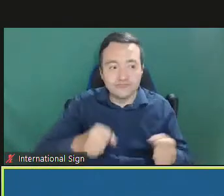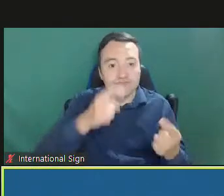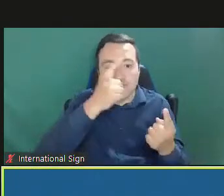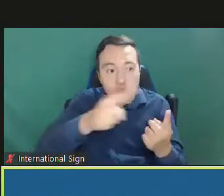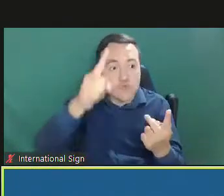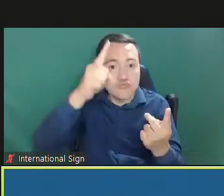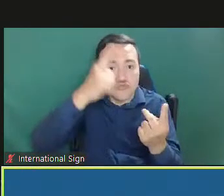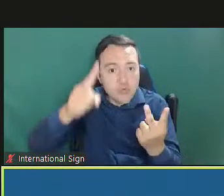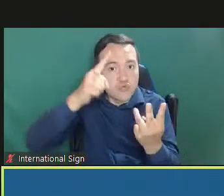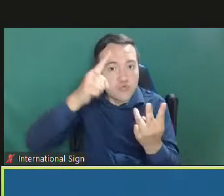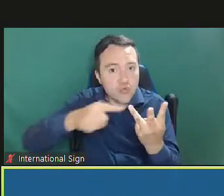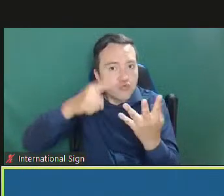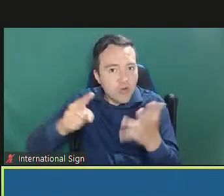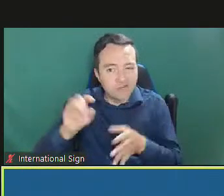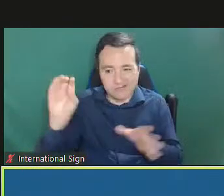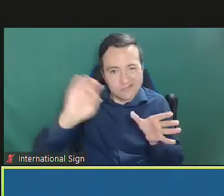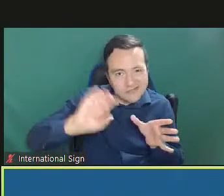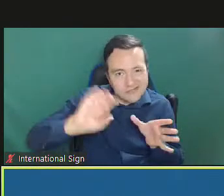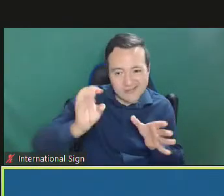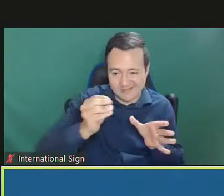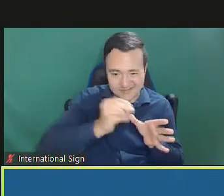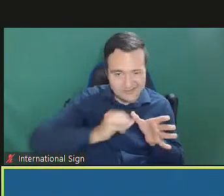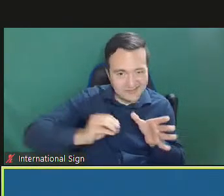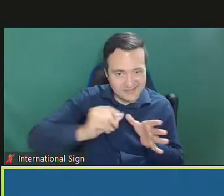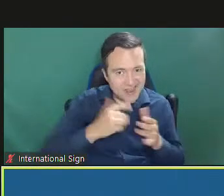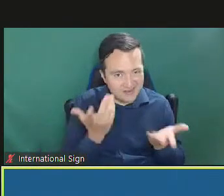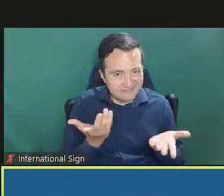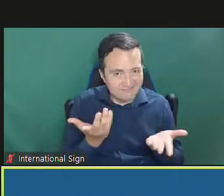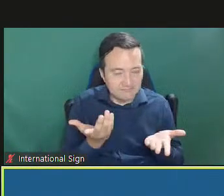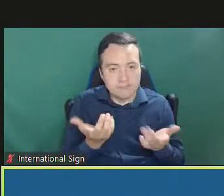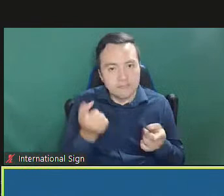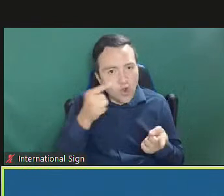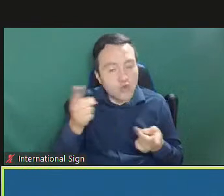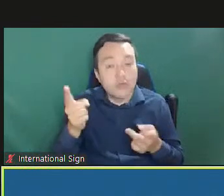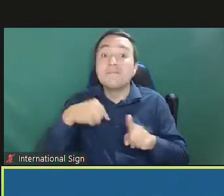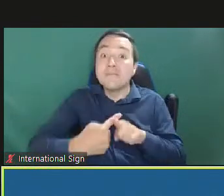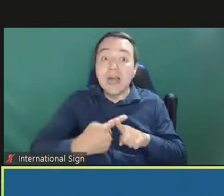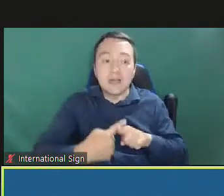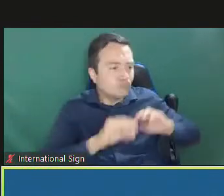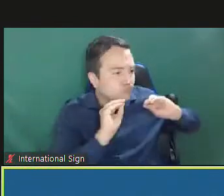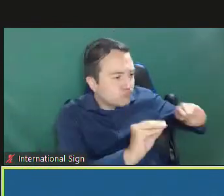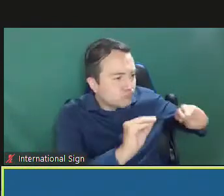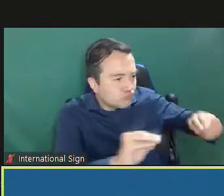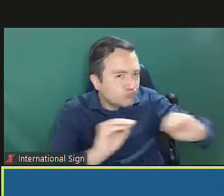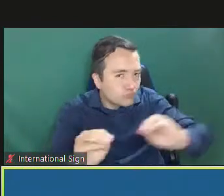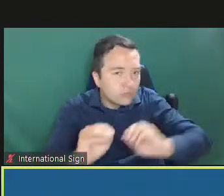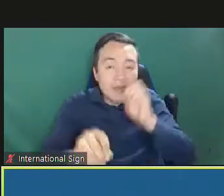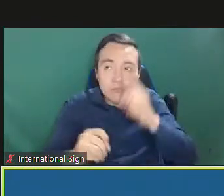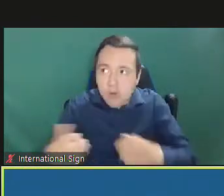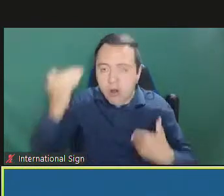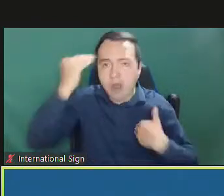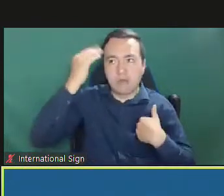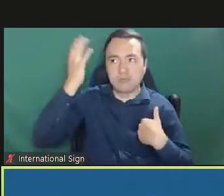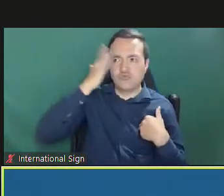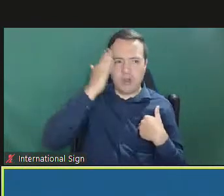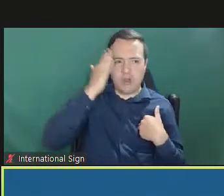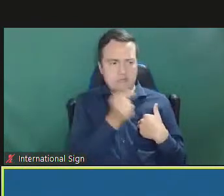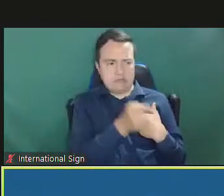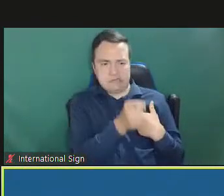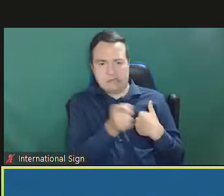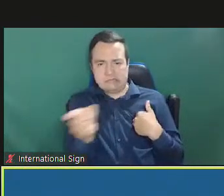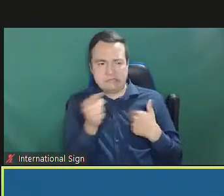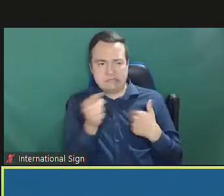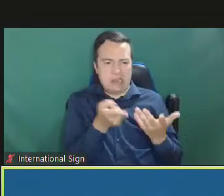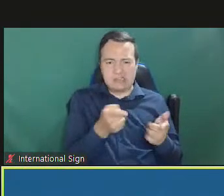and mass media campaigns, and fourthly, through the implementation of front of package labeling. This tool features